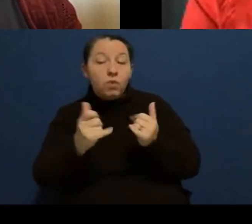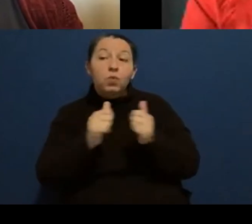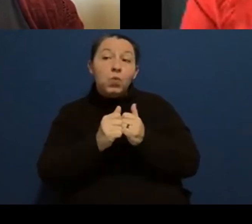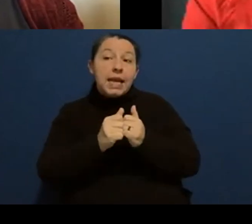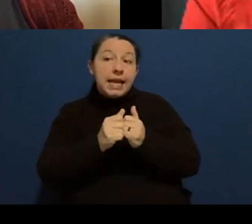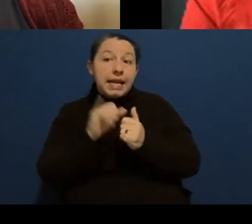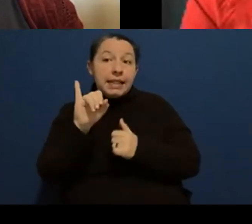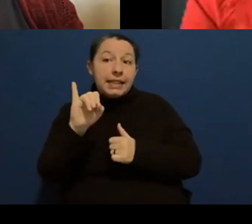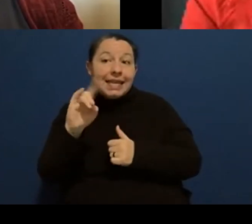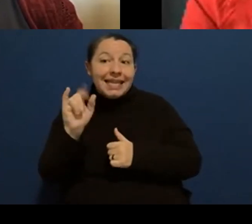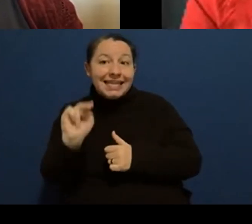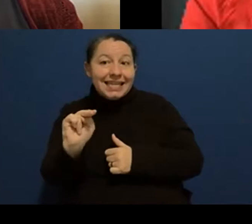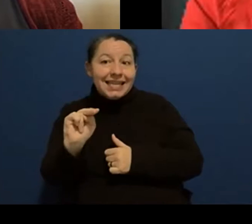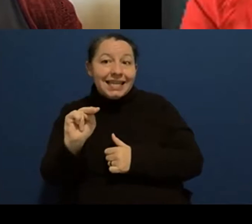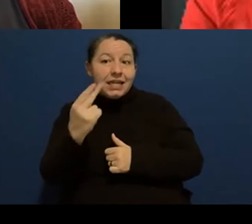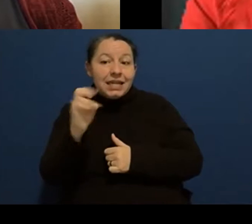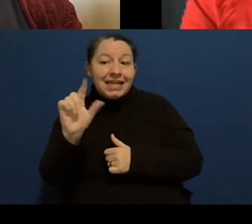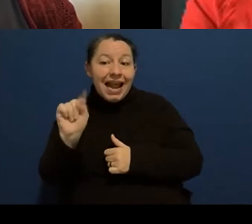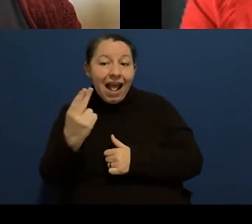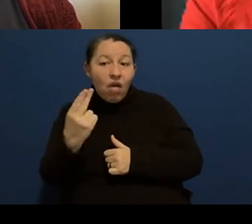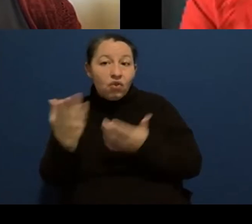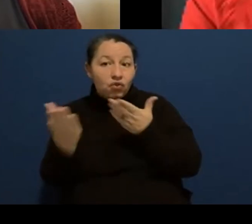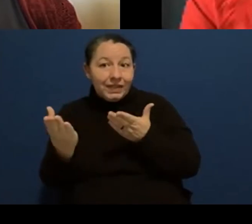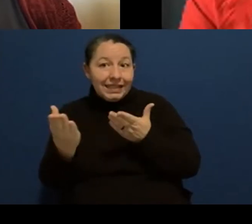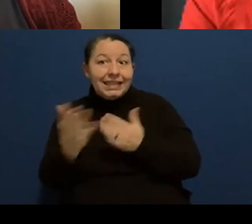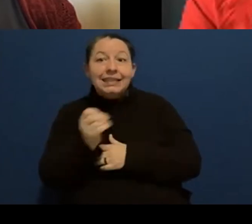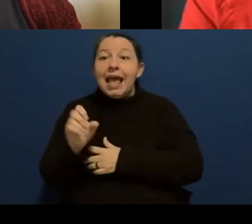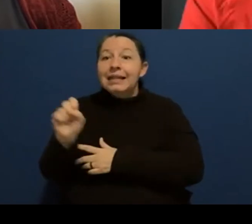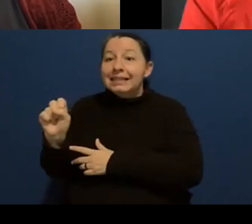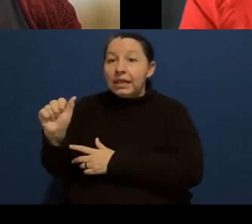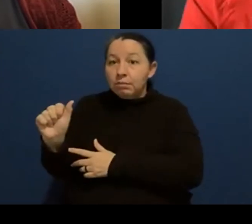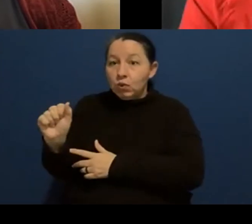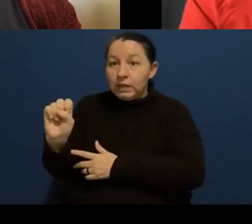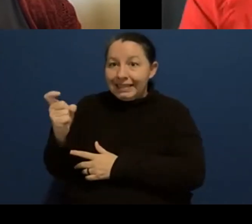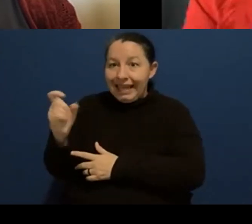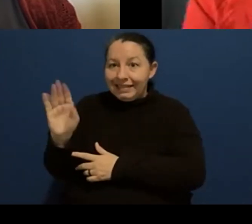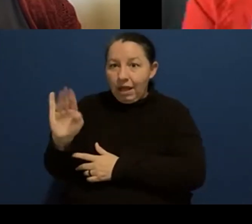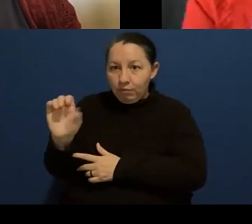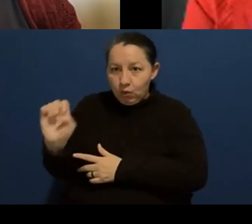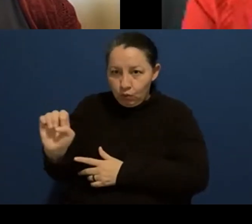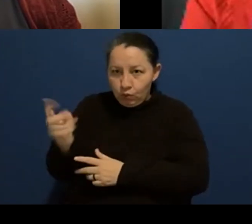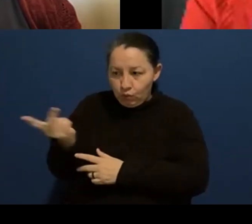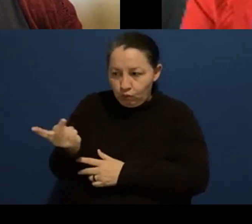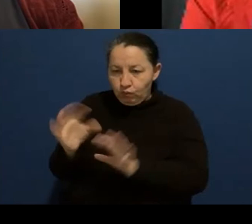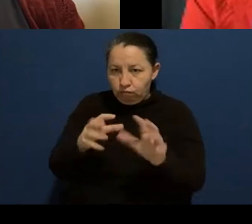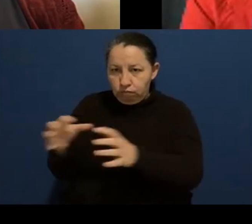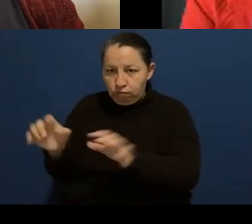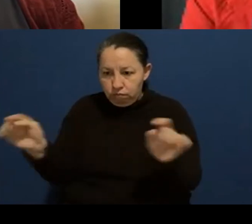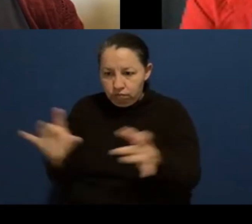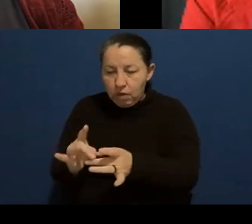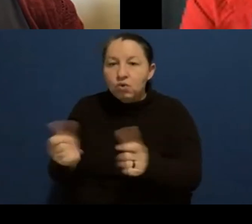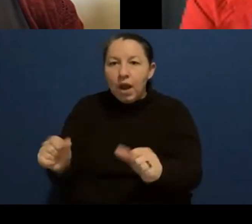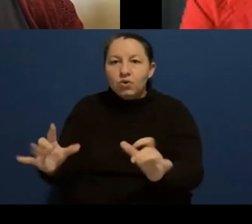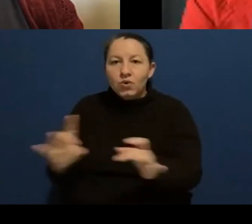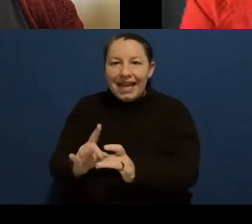Services and sex abuse. And so that's one of the areas that we're looking at